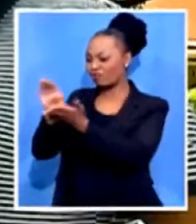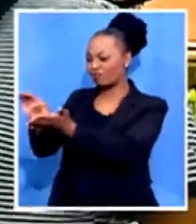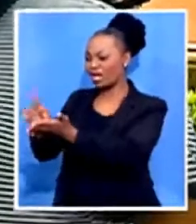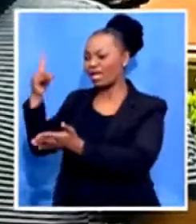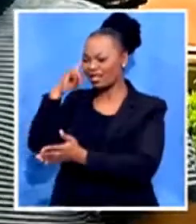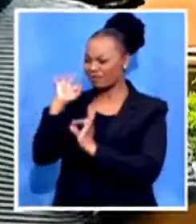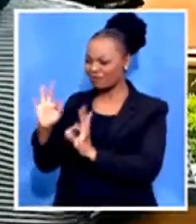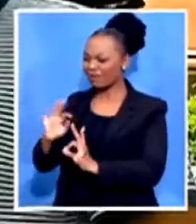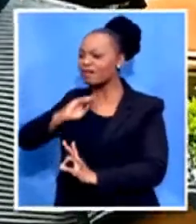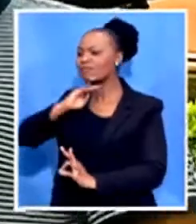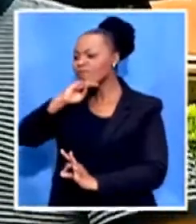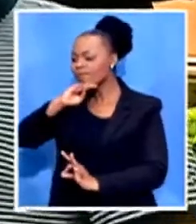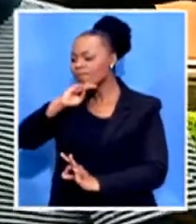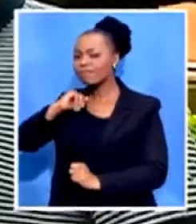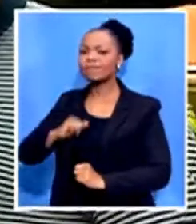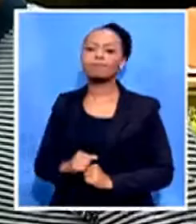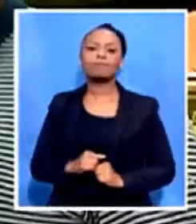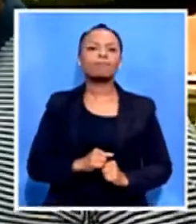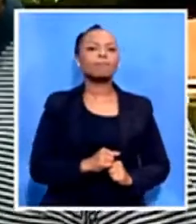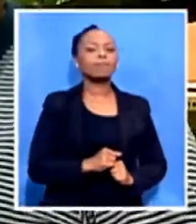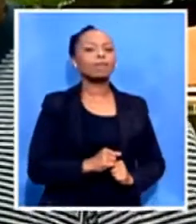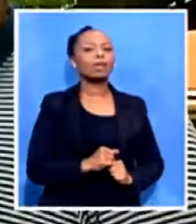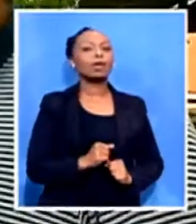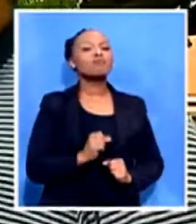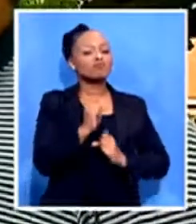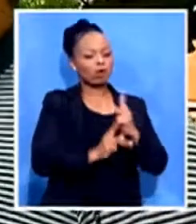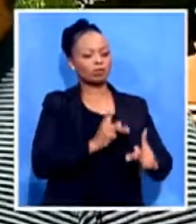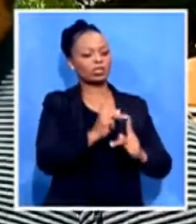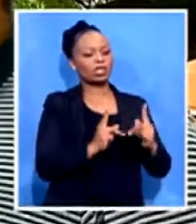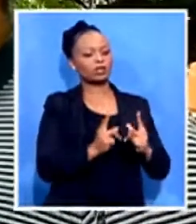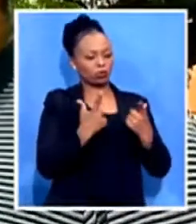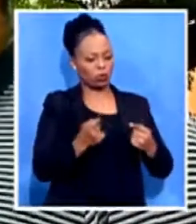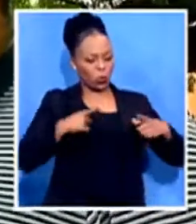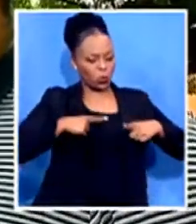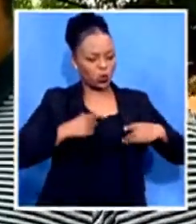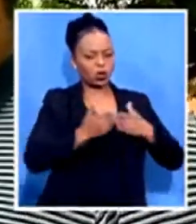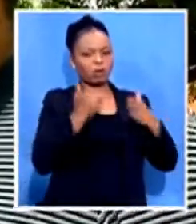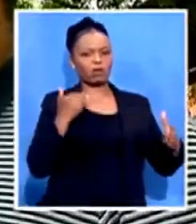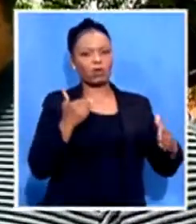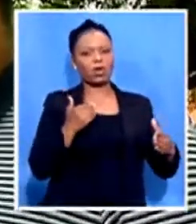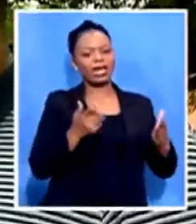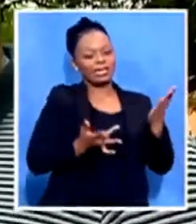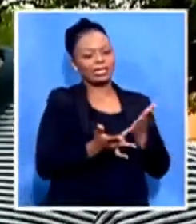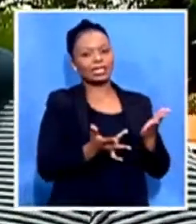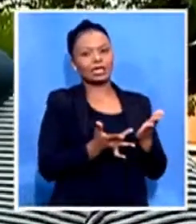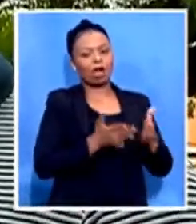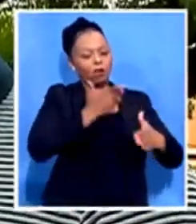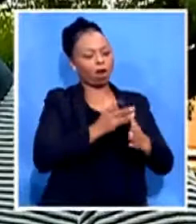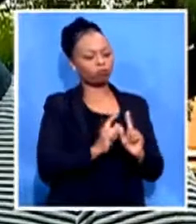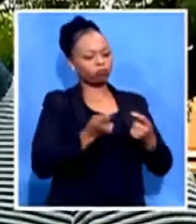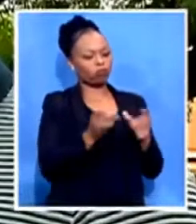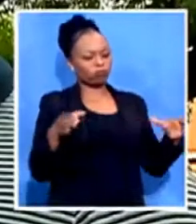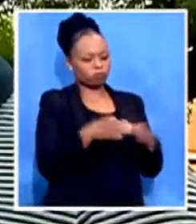we go through where we work with our technical working groups to be able to assess exactly what the project can